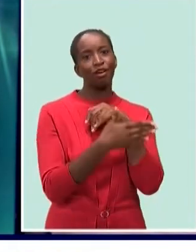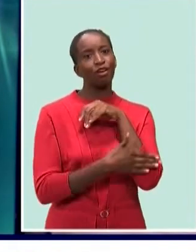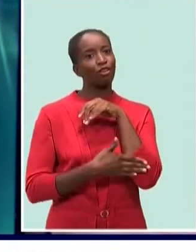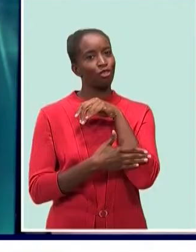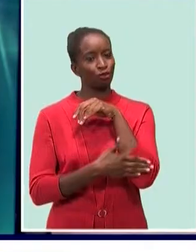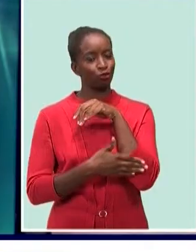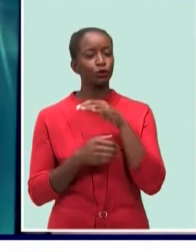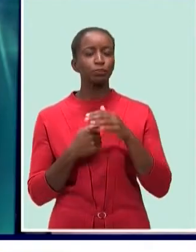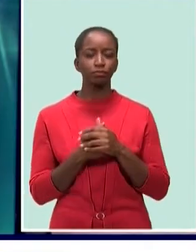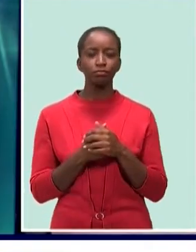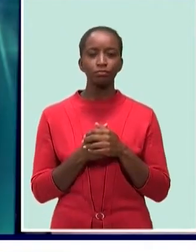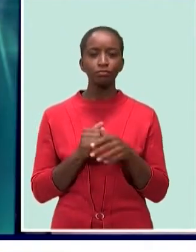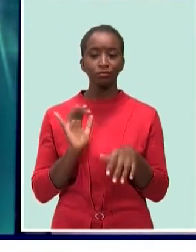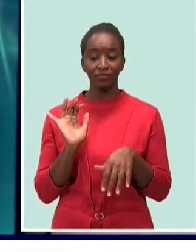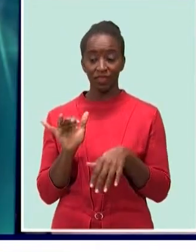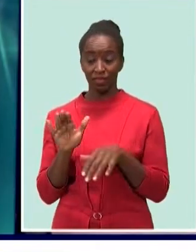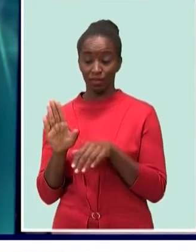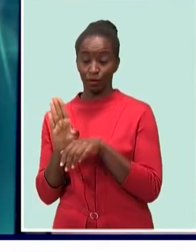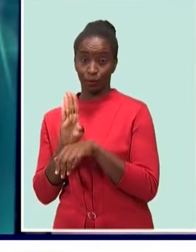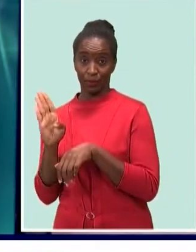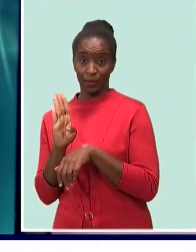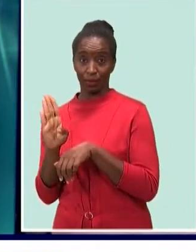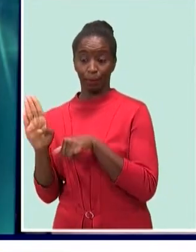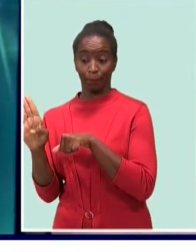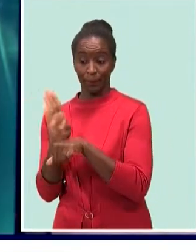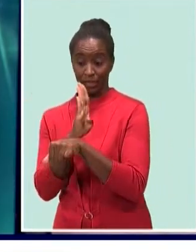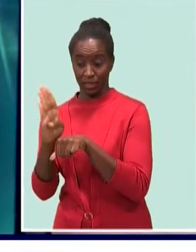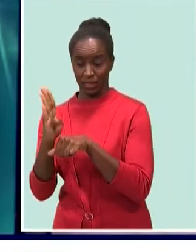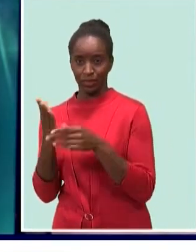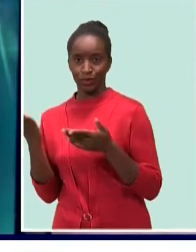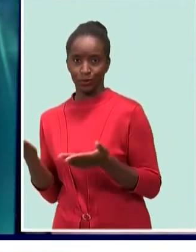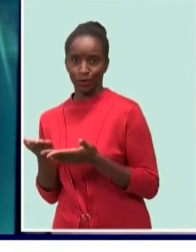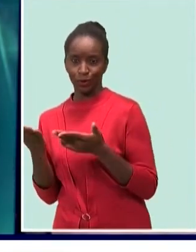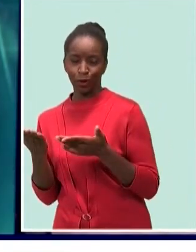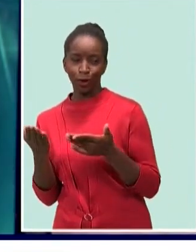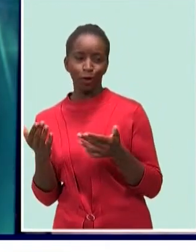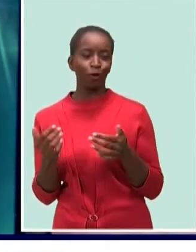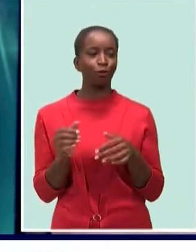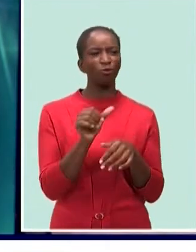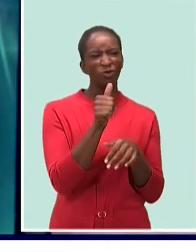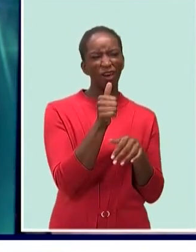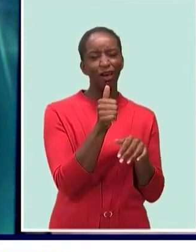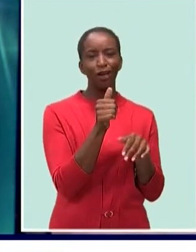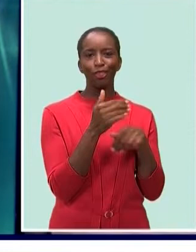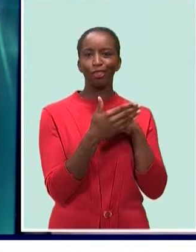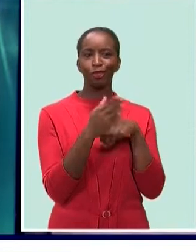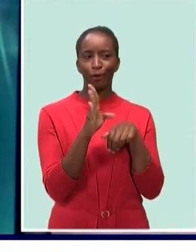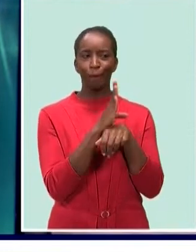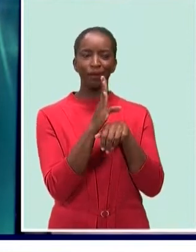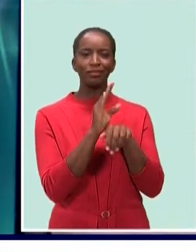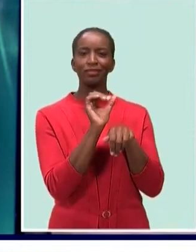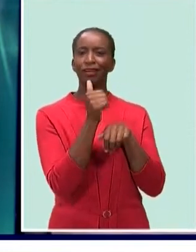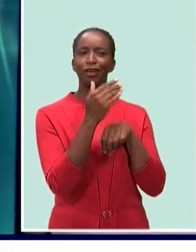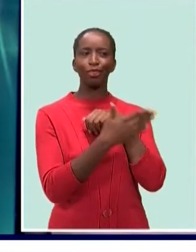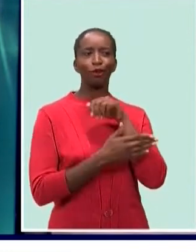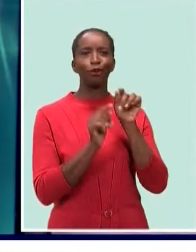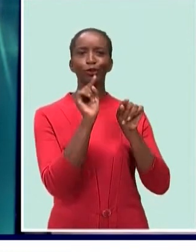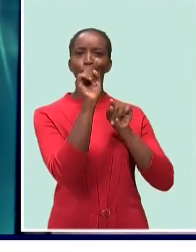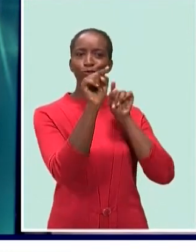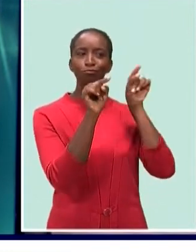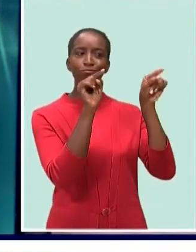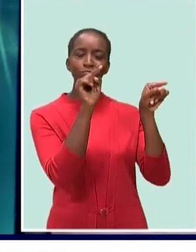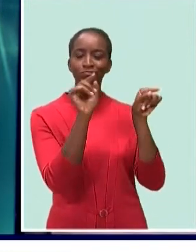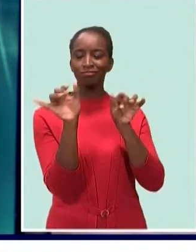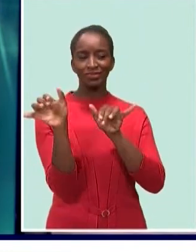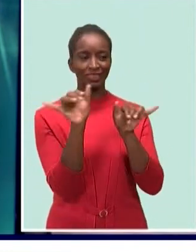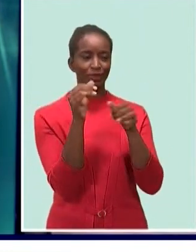competing with scores of others across the globe, continues to invest in research. He says that entrepreneurship is all about taking